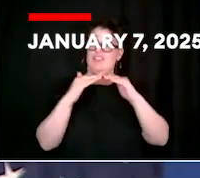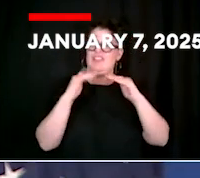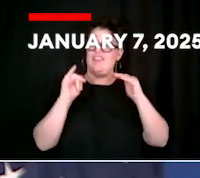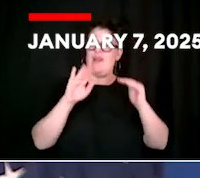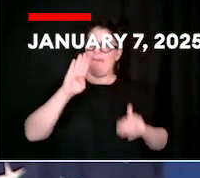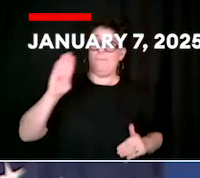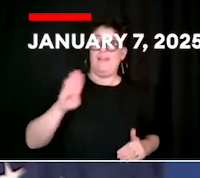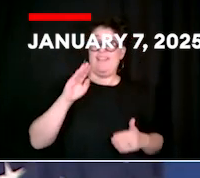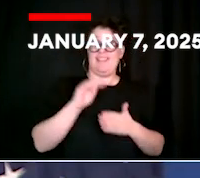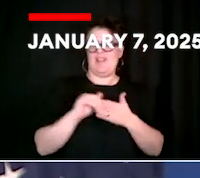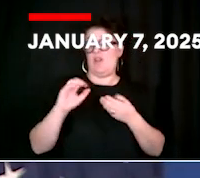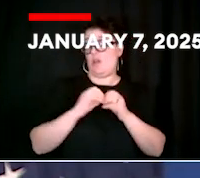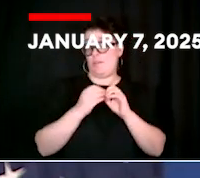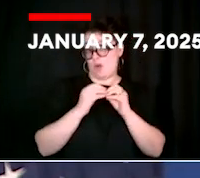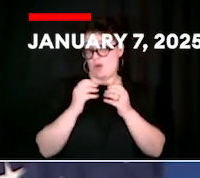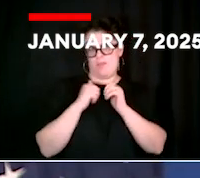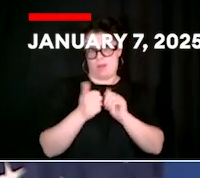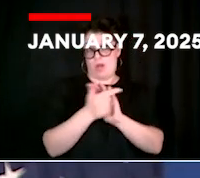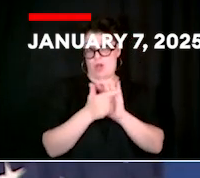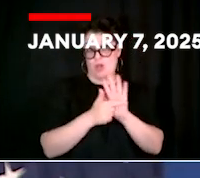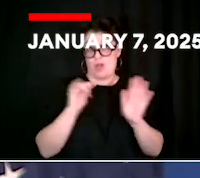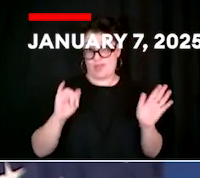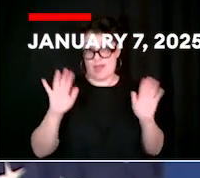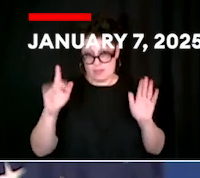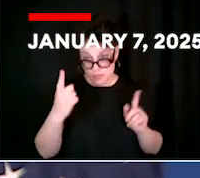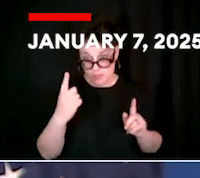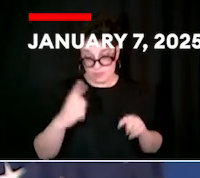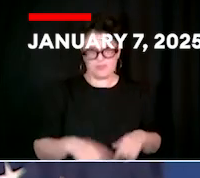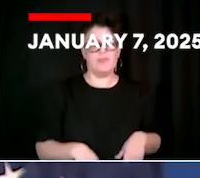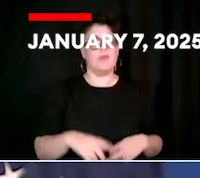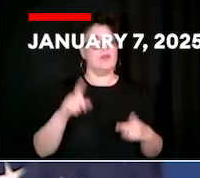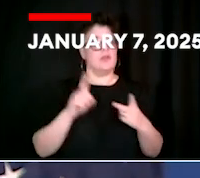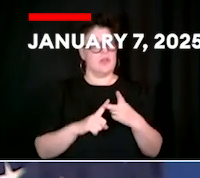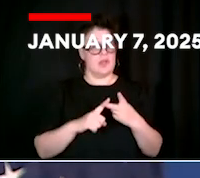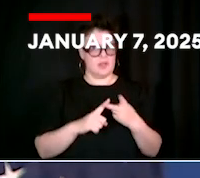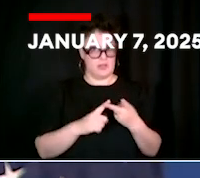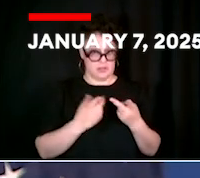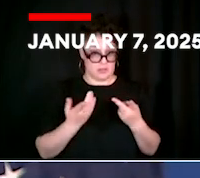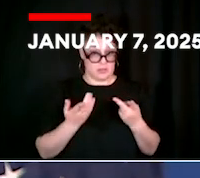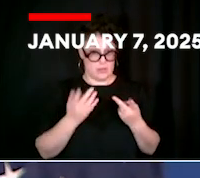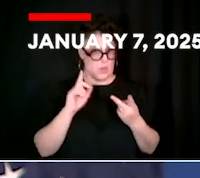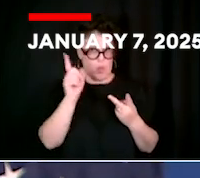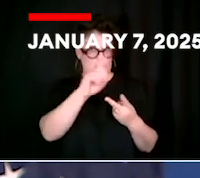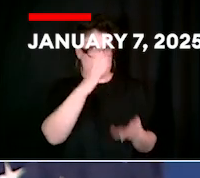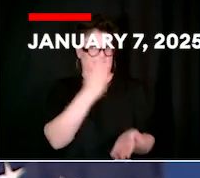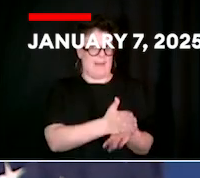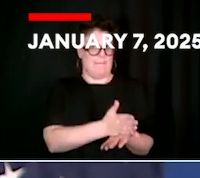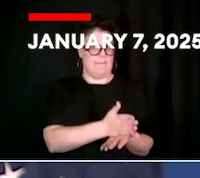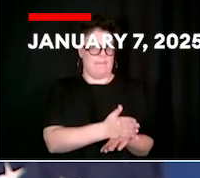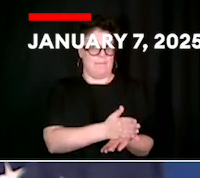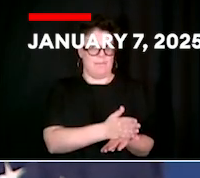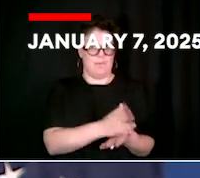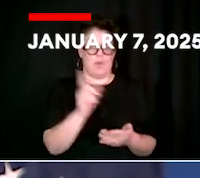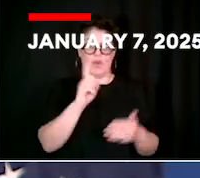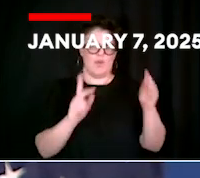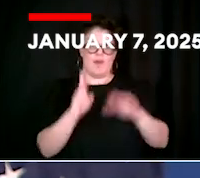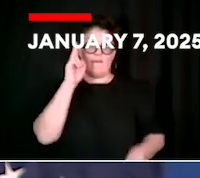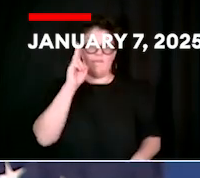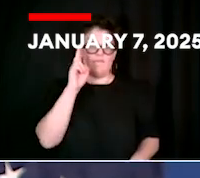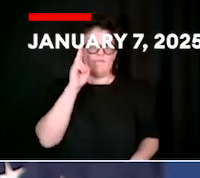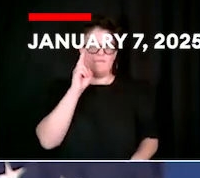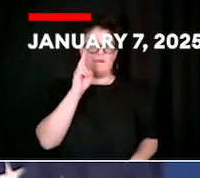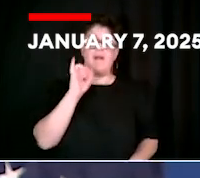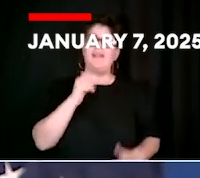one. Number two, the question becomes, where do you stop? And that is a real challenge that we are